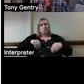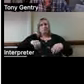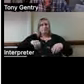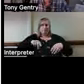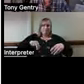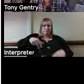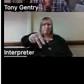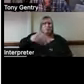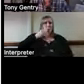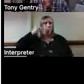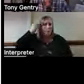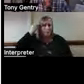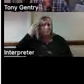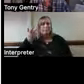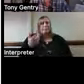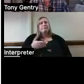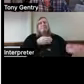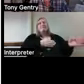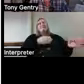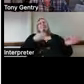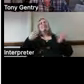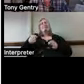is a Hoyer lift attached to the